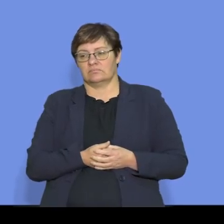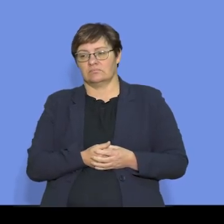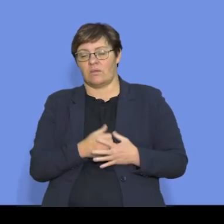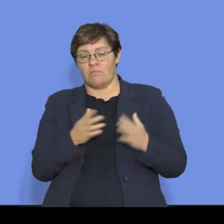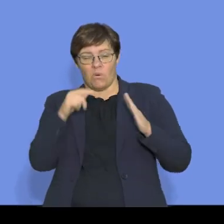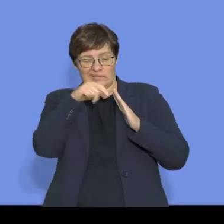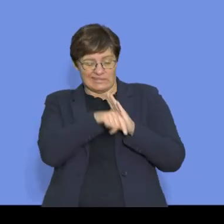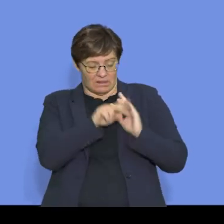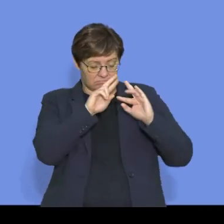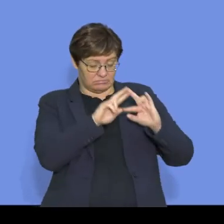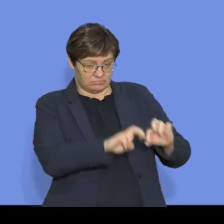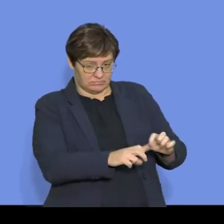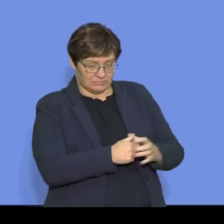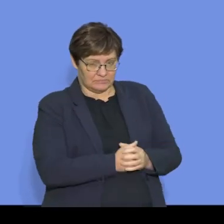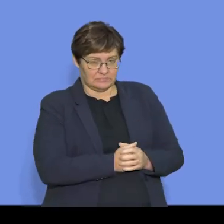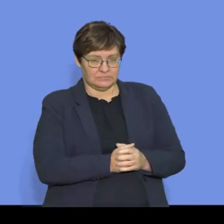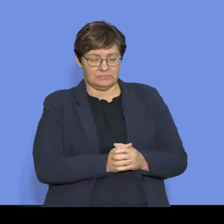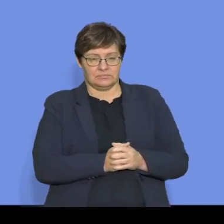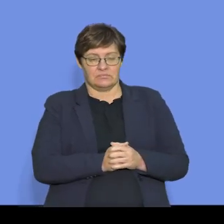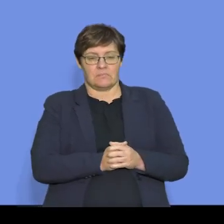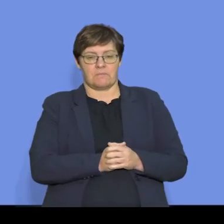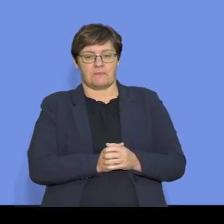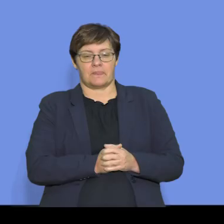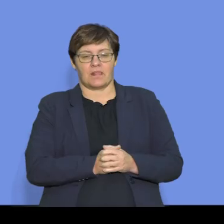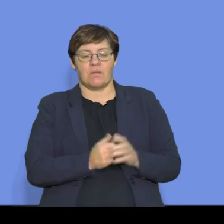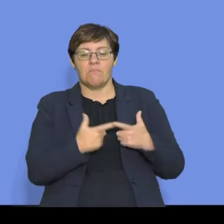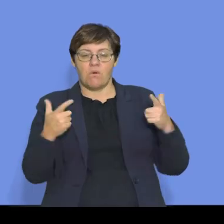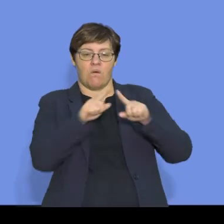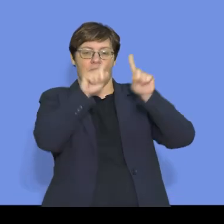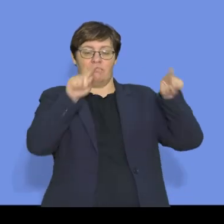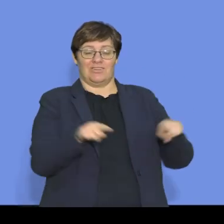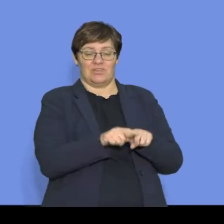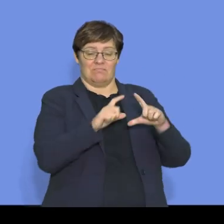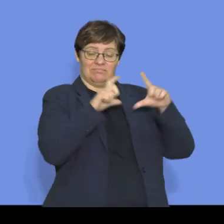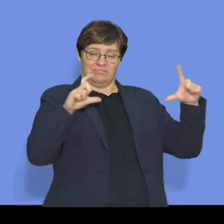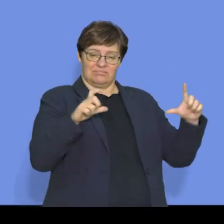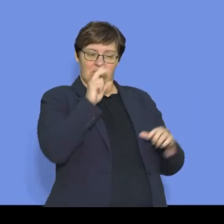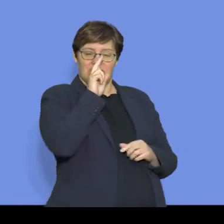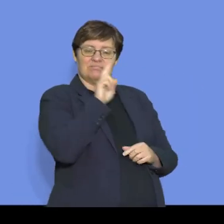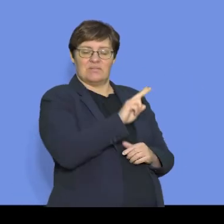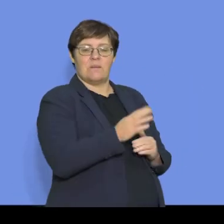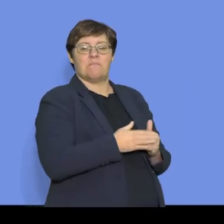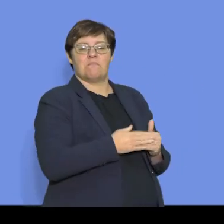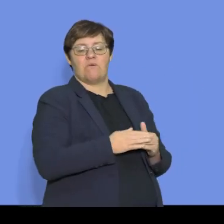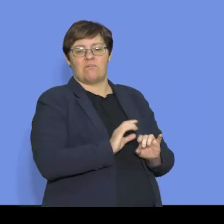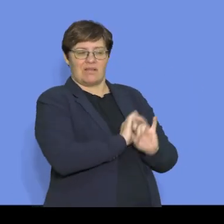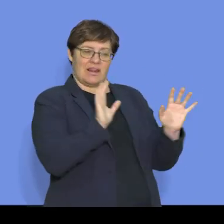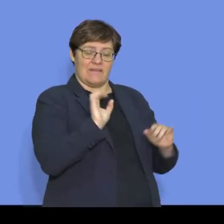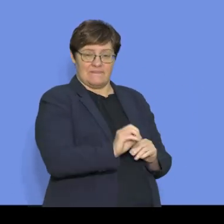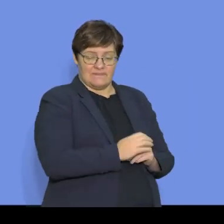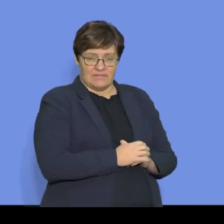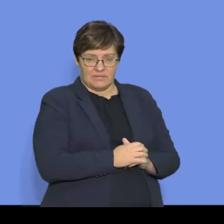a little bit more detail of that. So this is just a bigger picture so that you can see a little bit